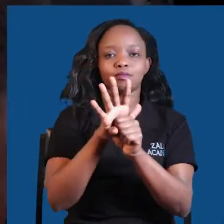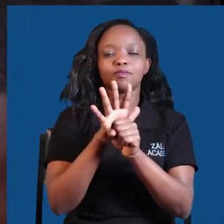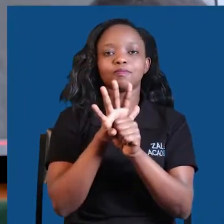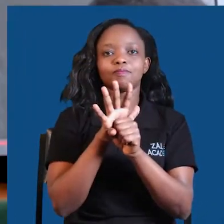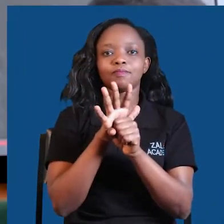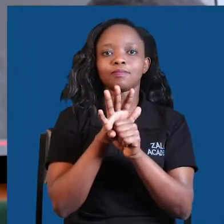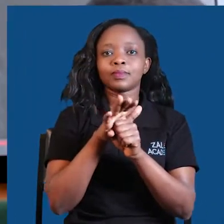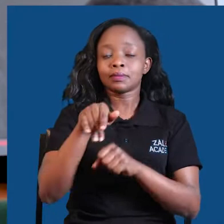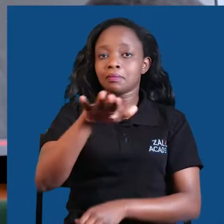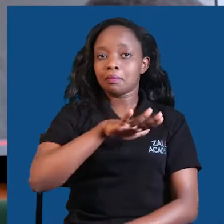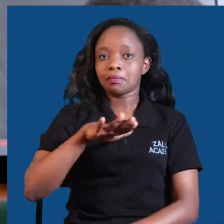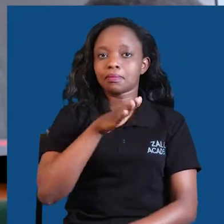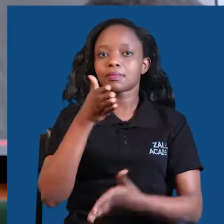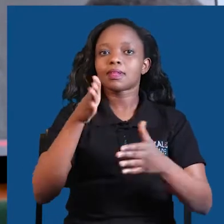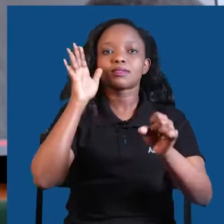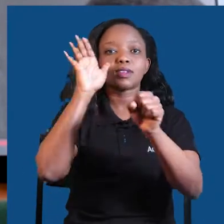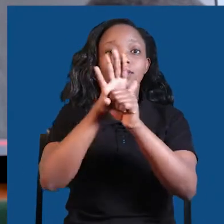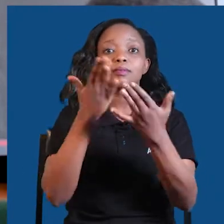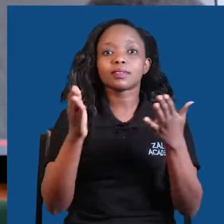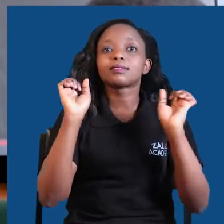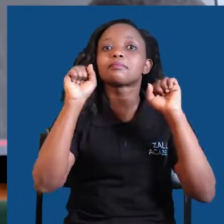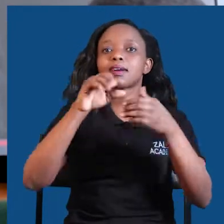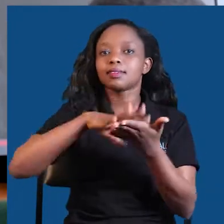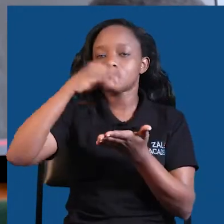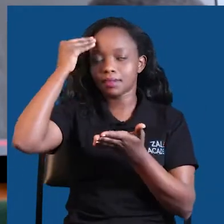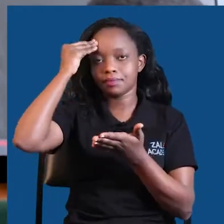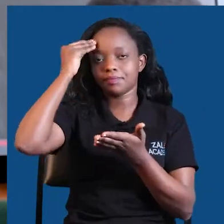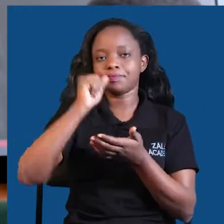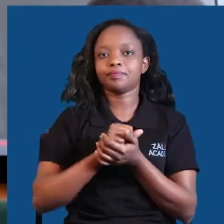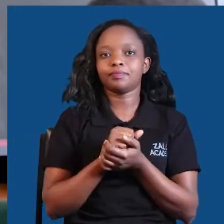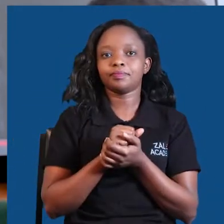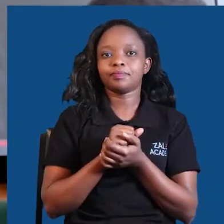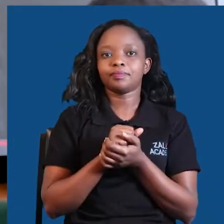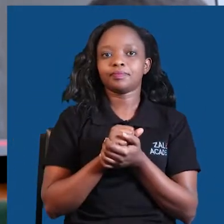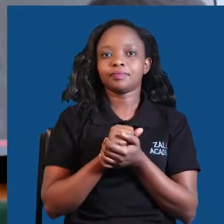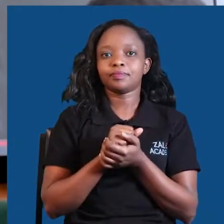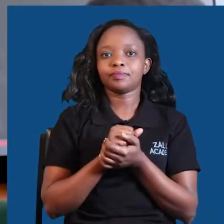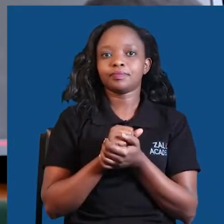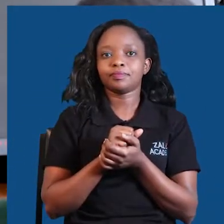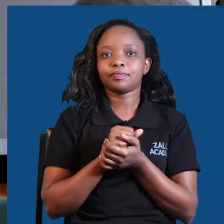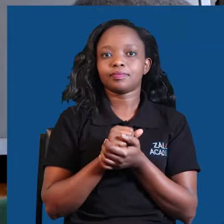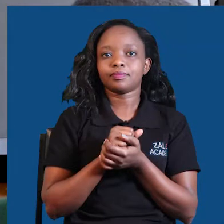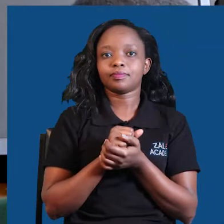part. So in this field, there are so many things that you can learn. In summary,